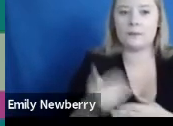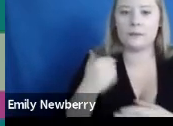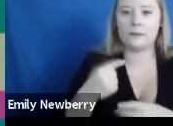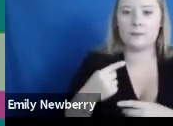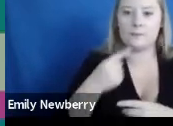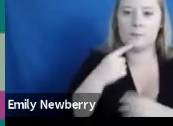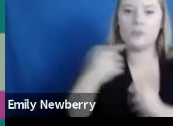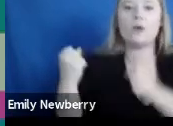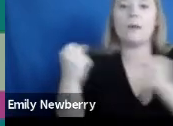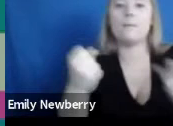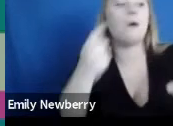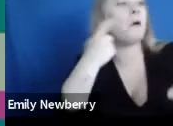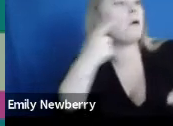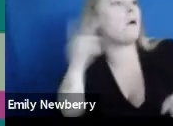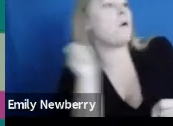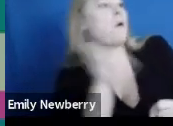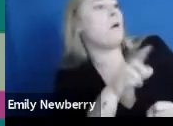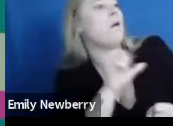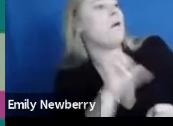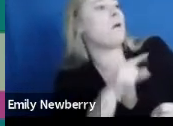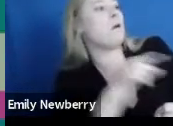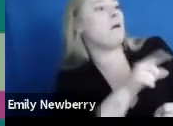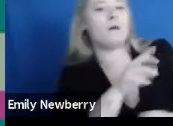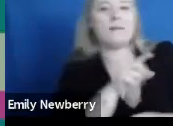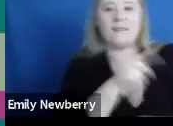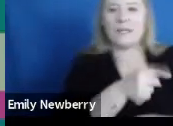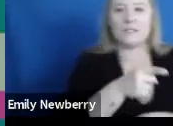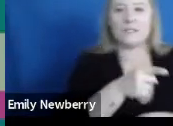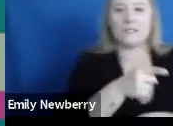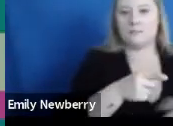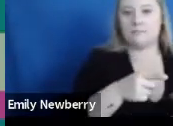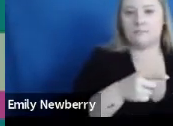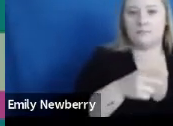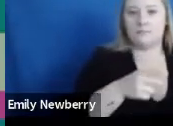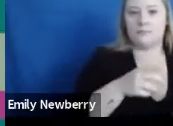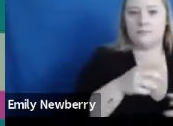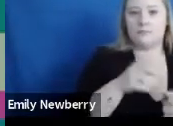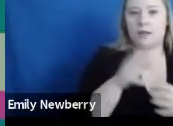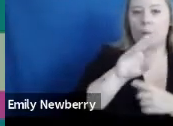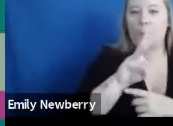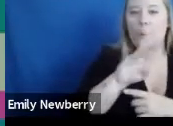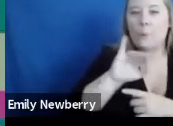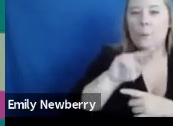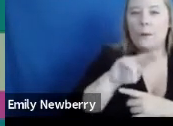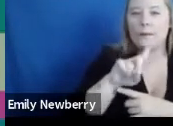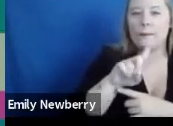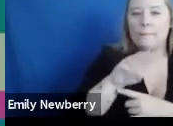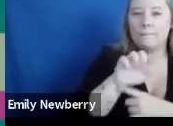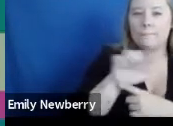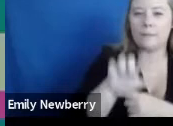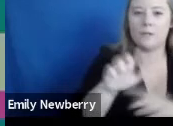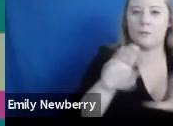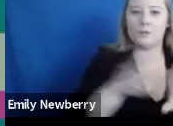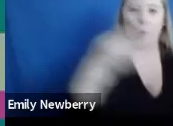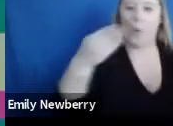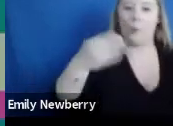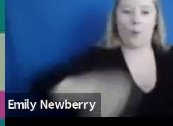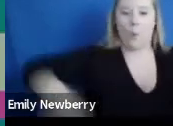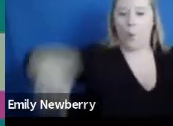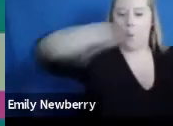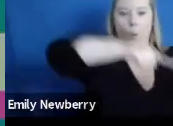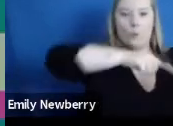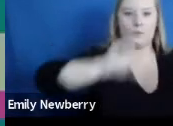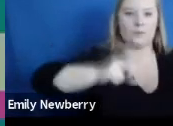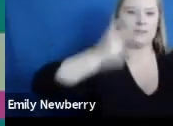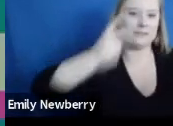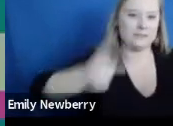to find. This was an abandoned windmill, and it was just an open hole. So in the lower picture, you can see the